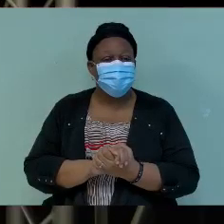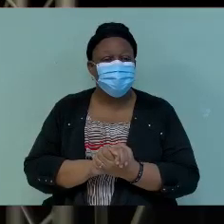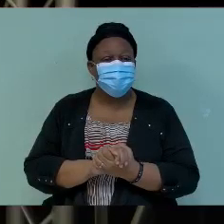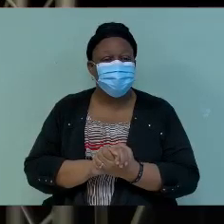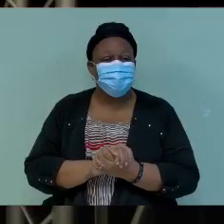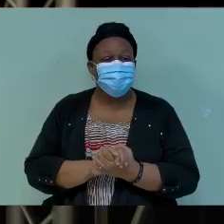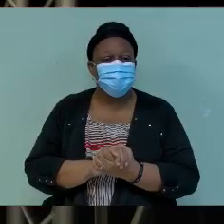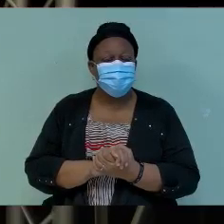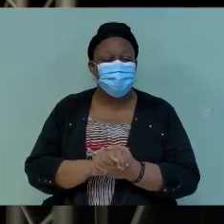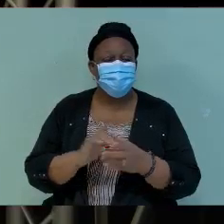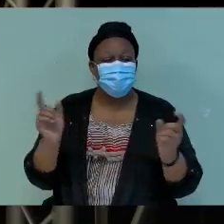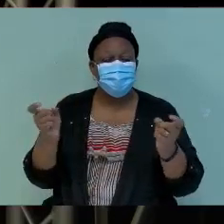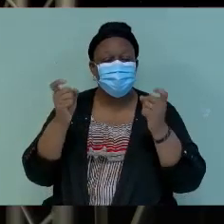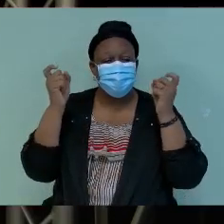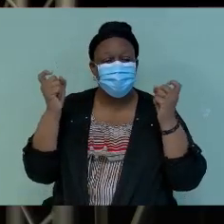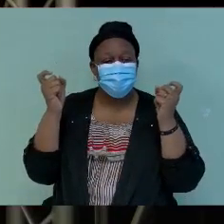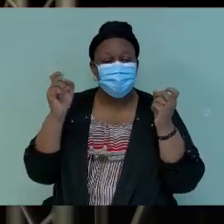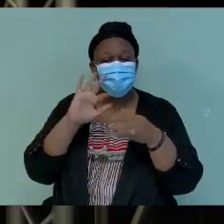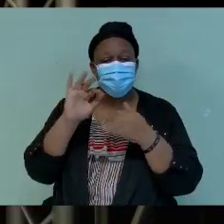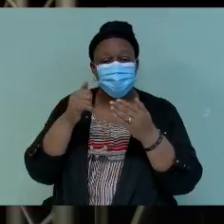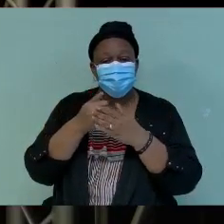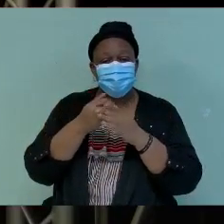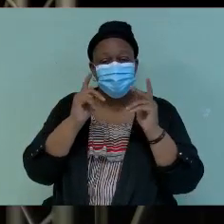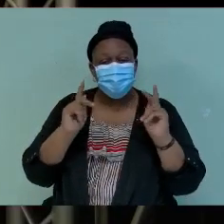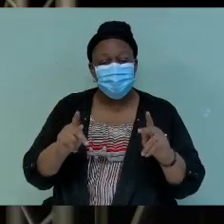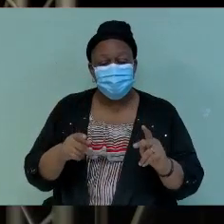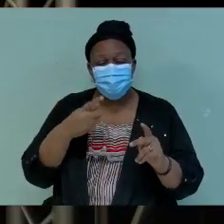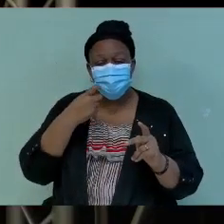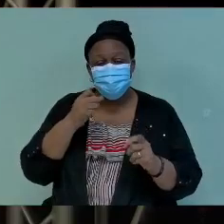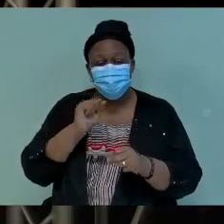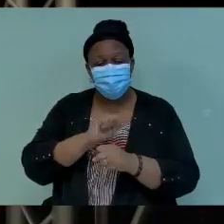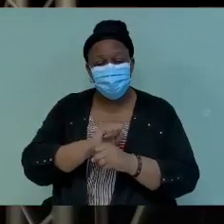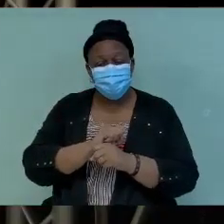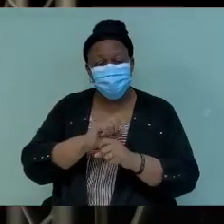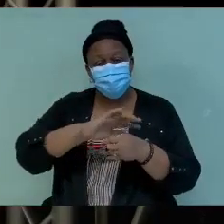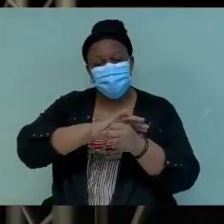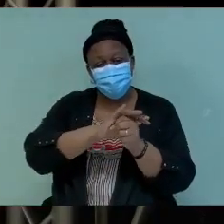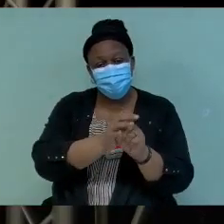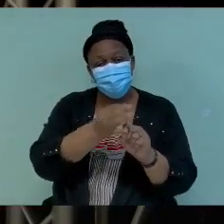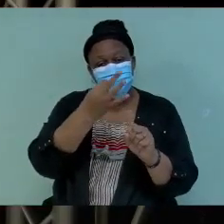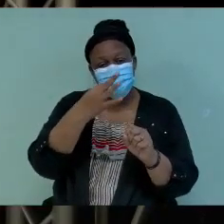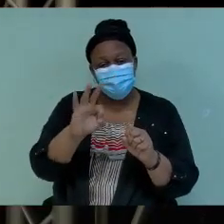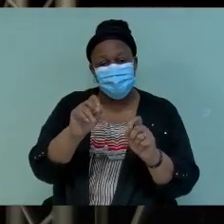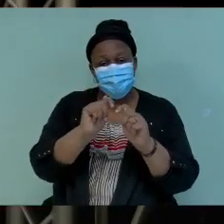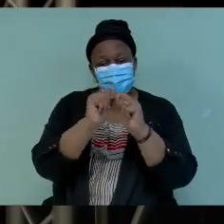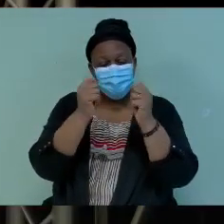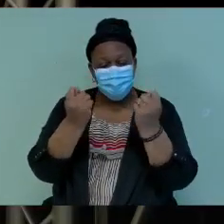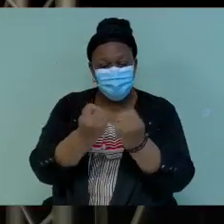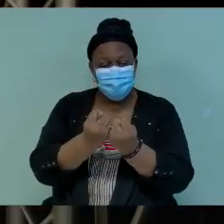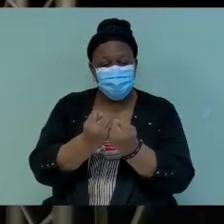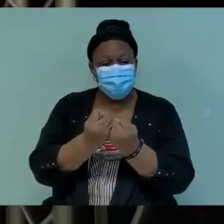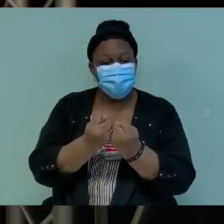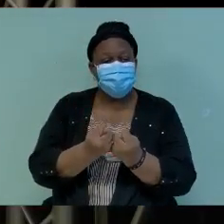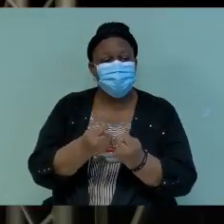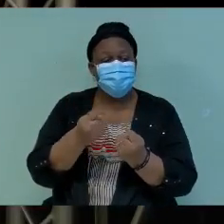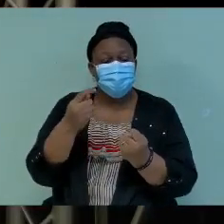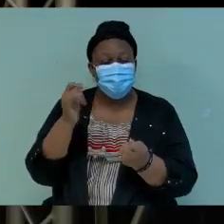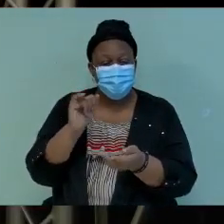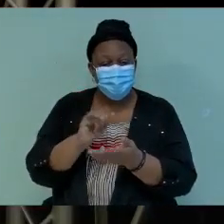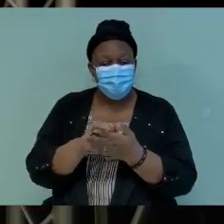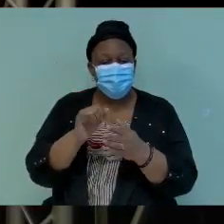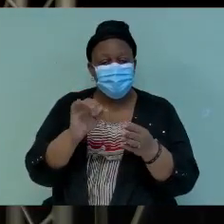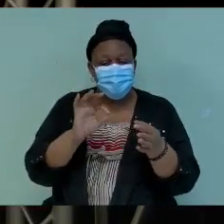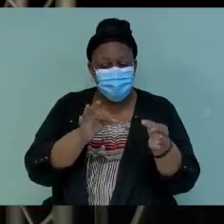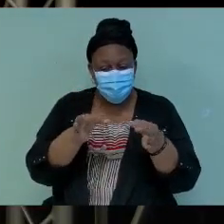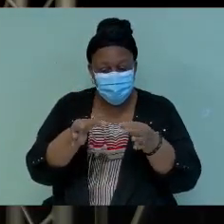We congratulate our policymakers and the COVID-19 task force in the effective and